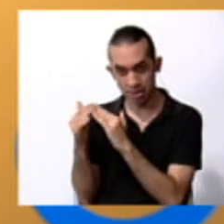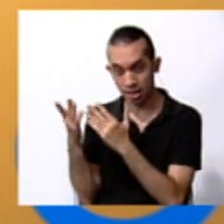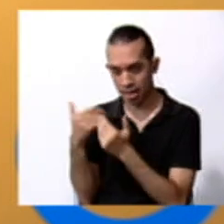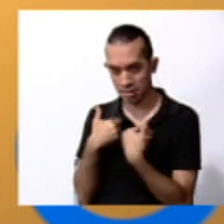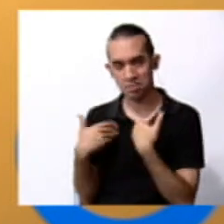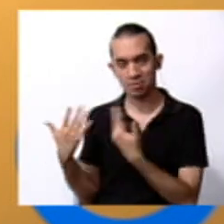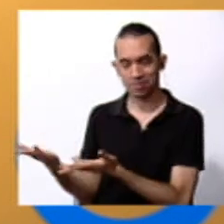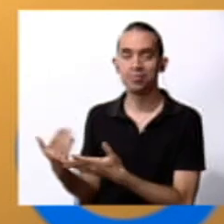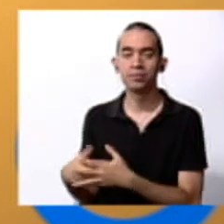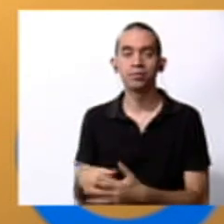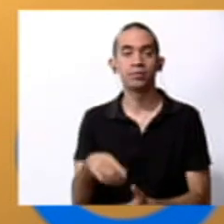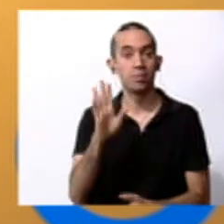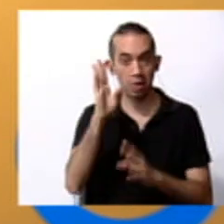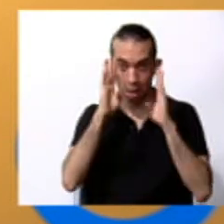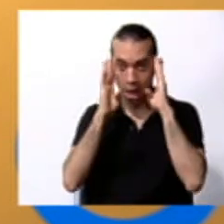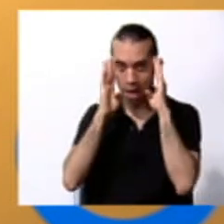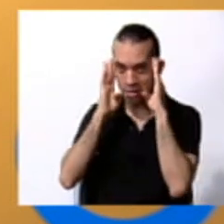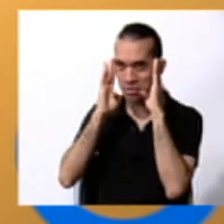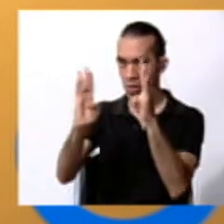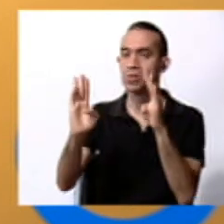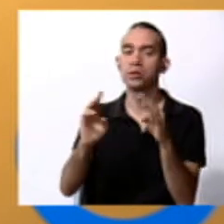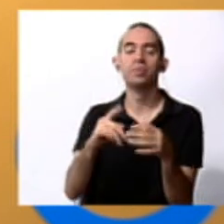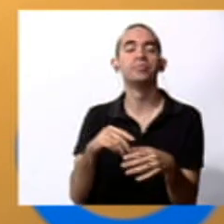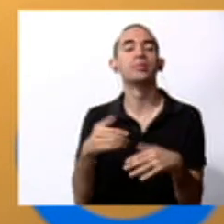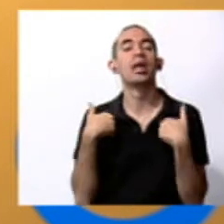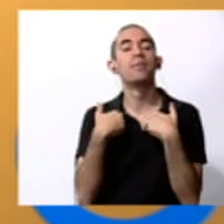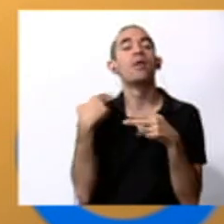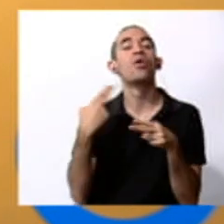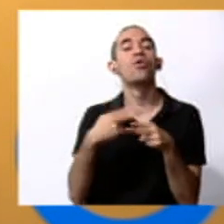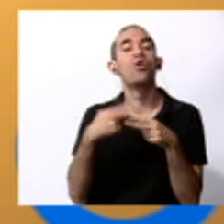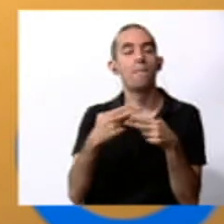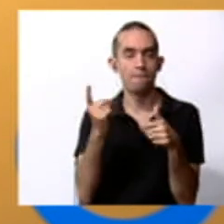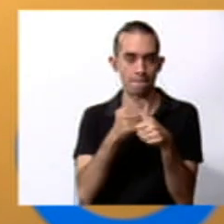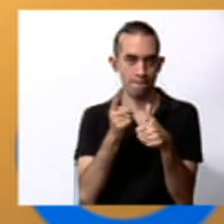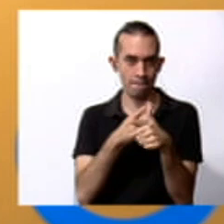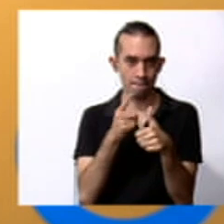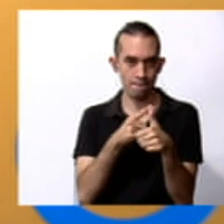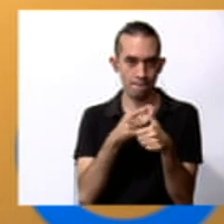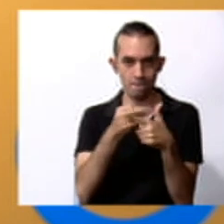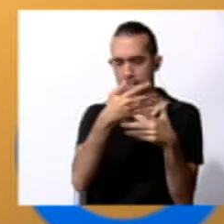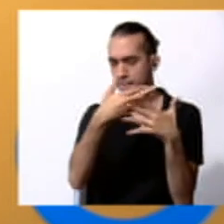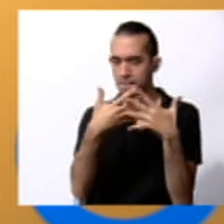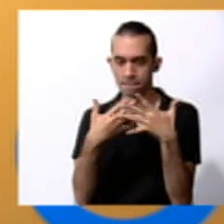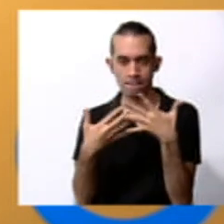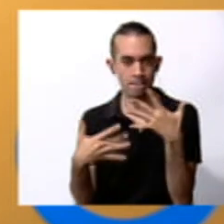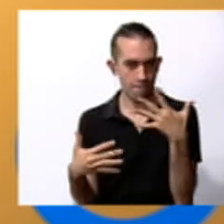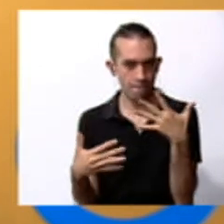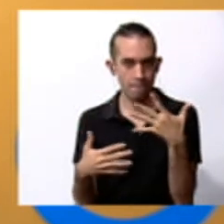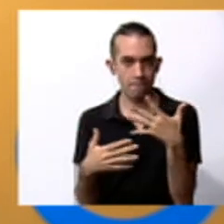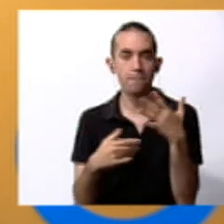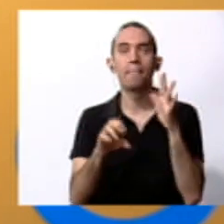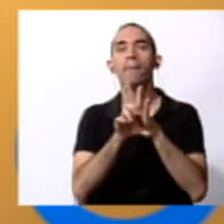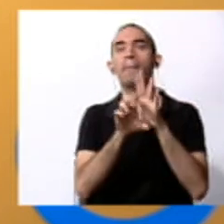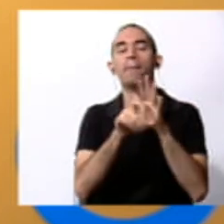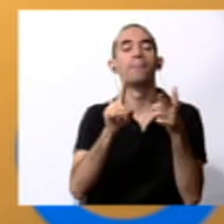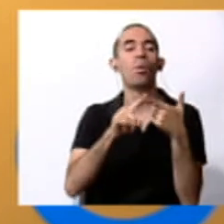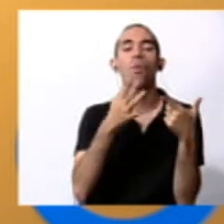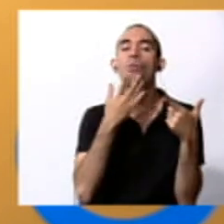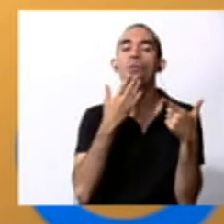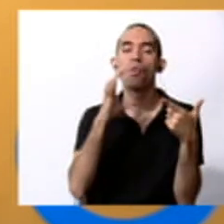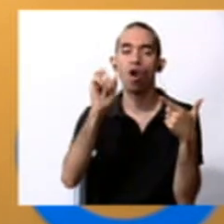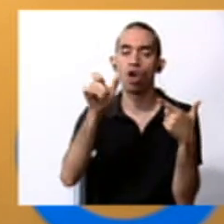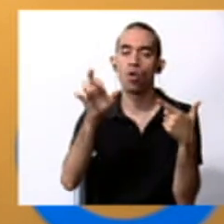pay attention, Zoe, to the name of the animal and the other characteristics, for example, the